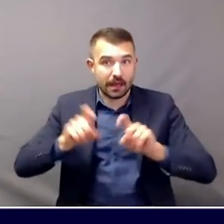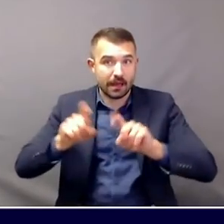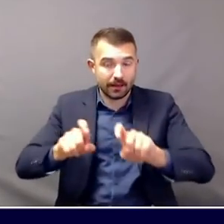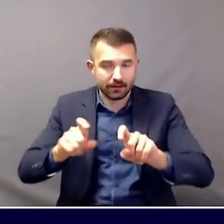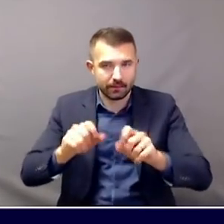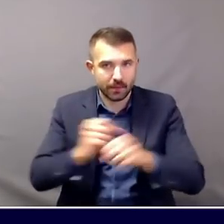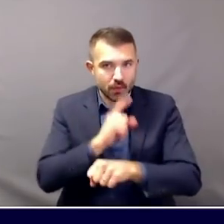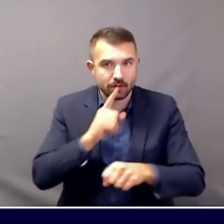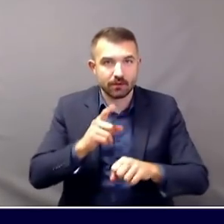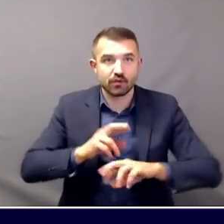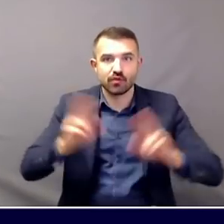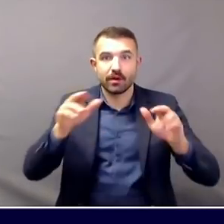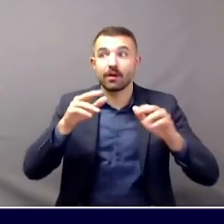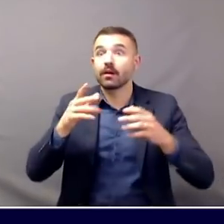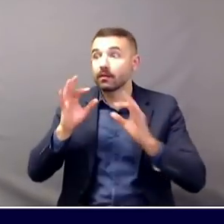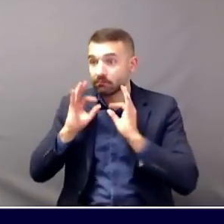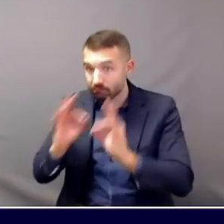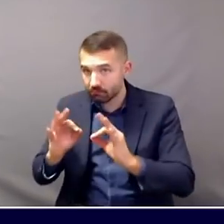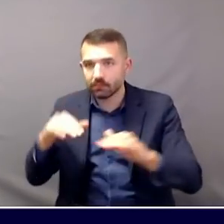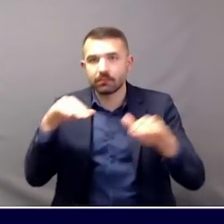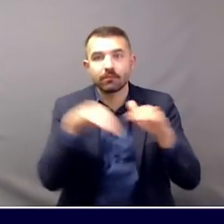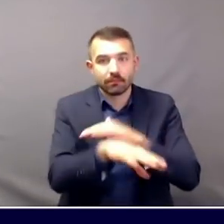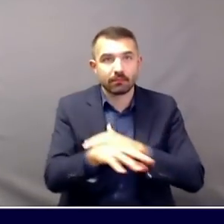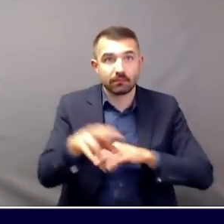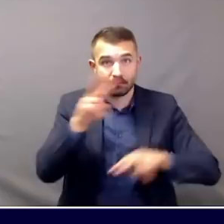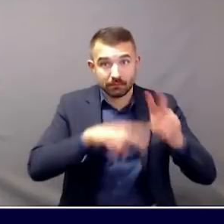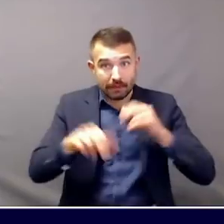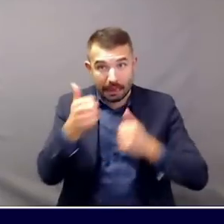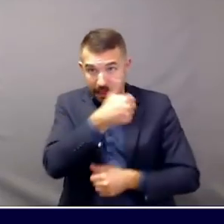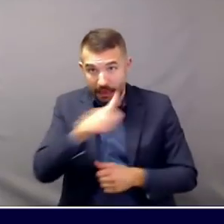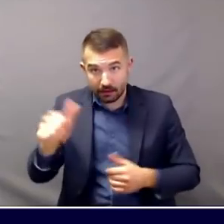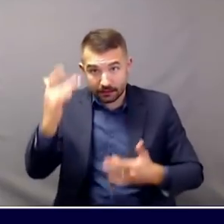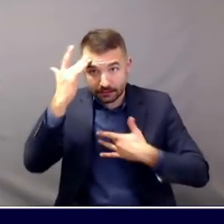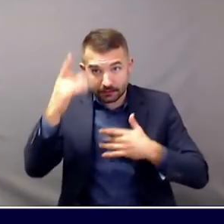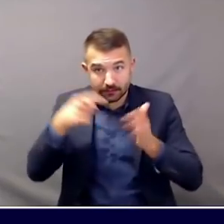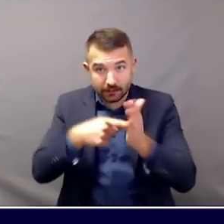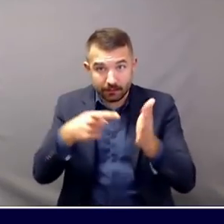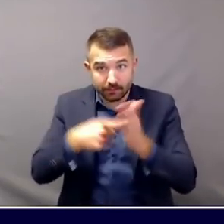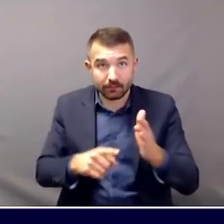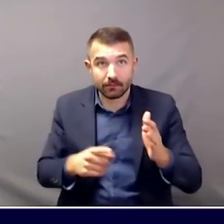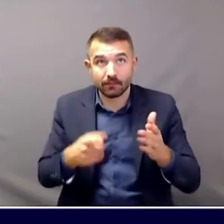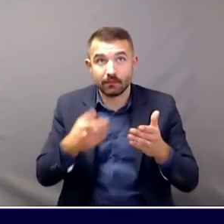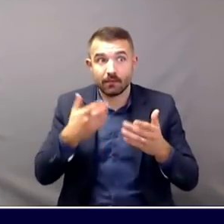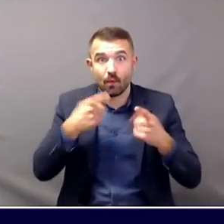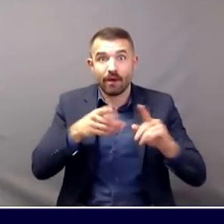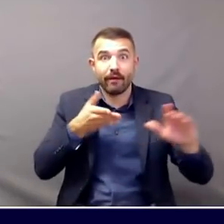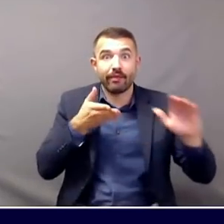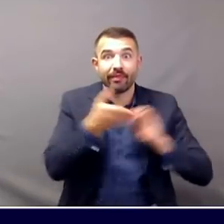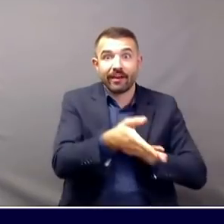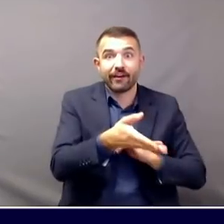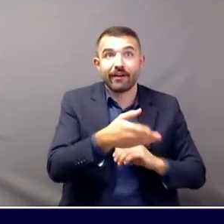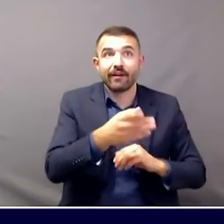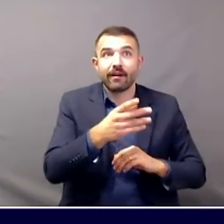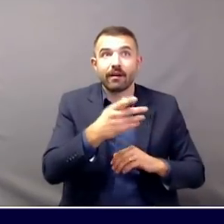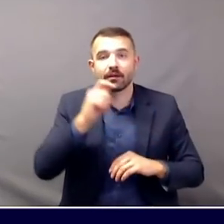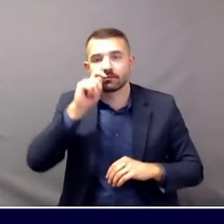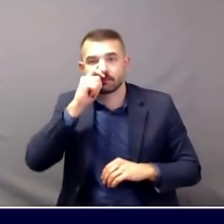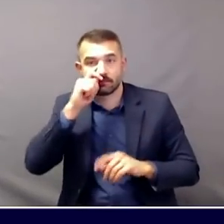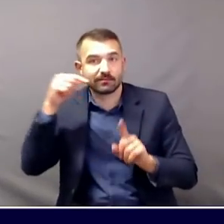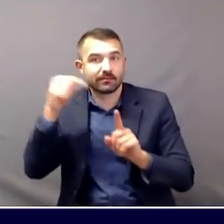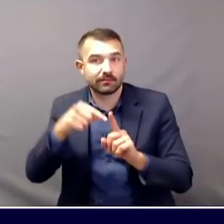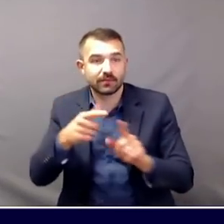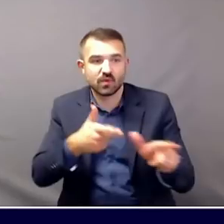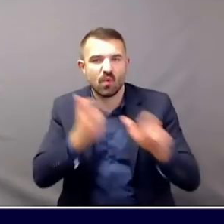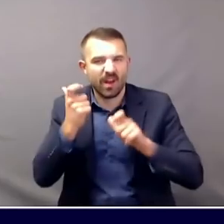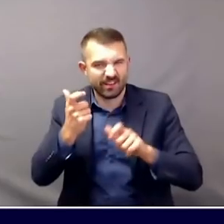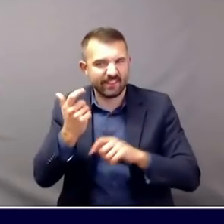shelters, if they're experiencing symptoms or if they develop symptoms while they're there, they can be rapidly tested and we can get a quick look at